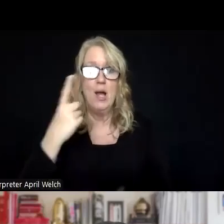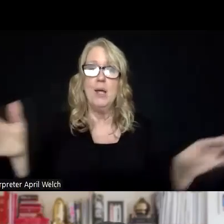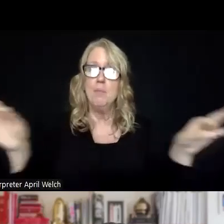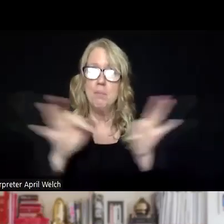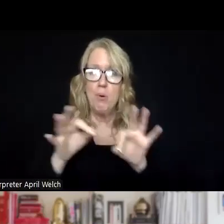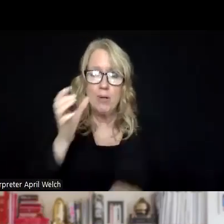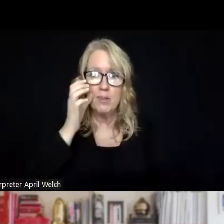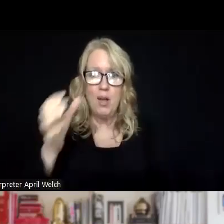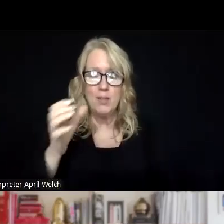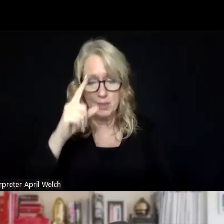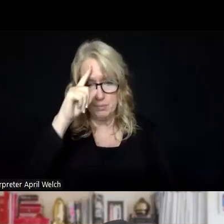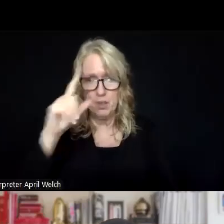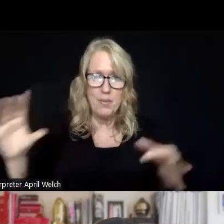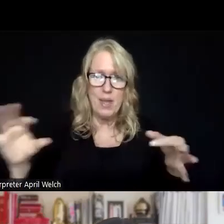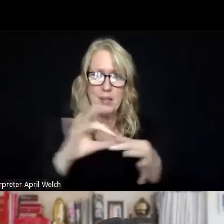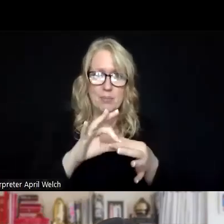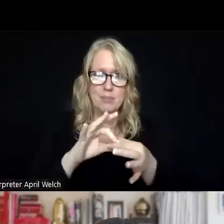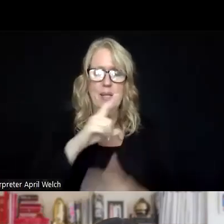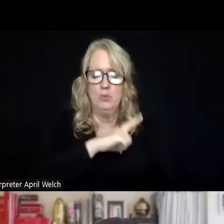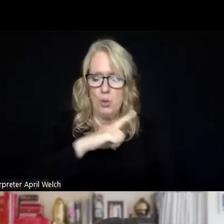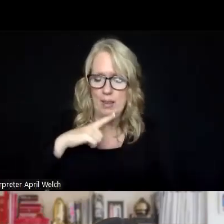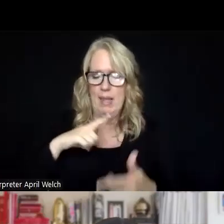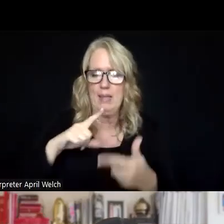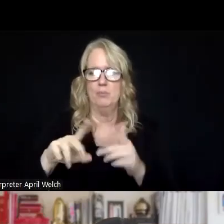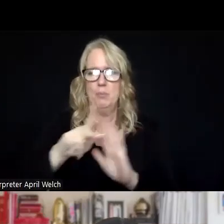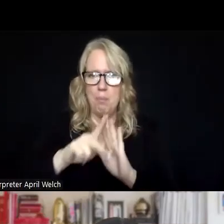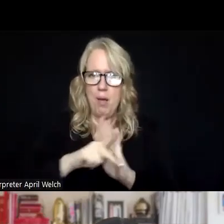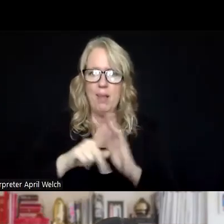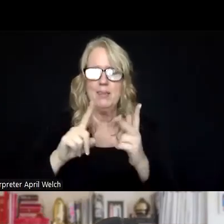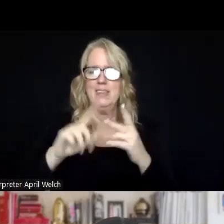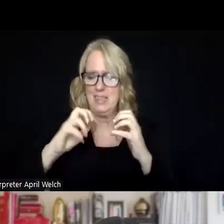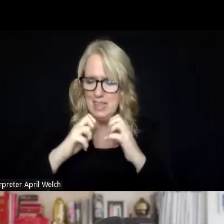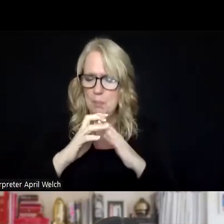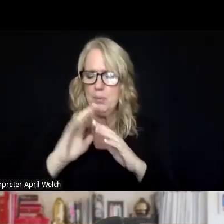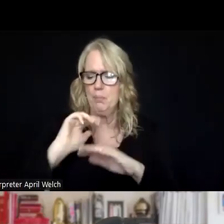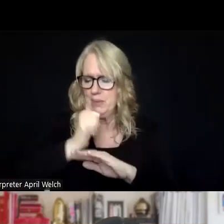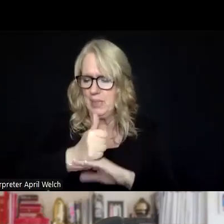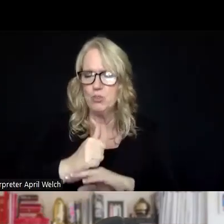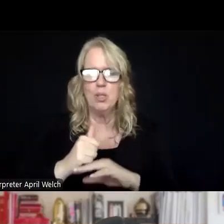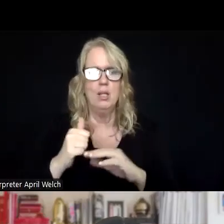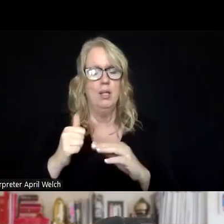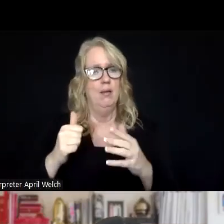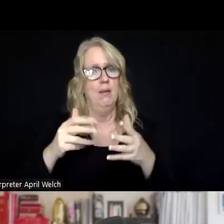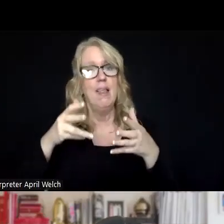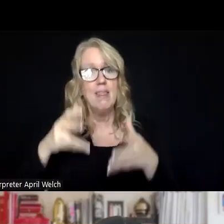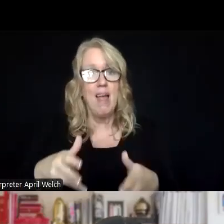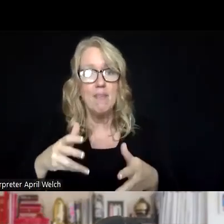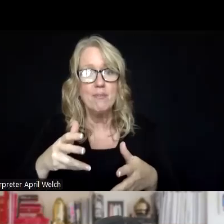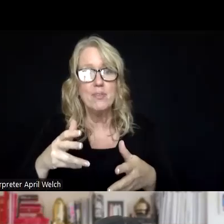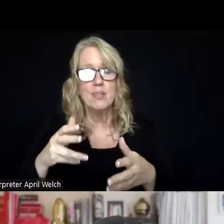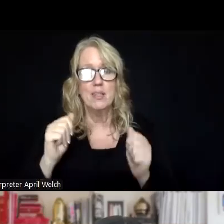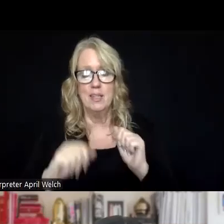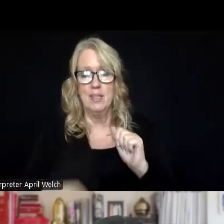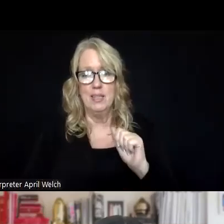are tied with legislation, policy, implementation, and what it's ending up doing